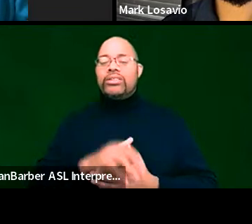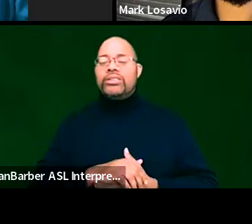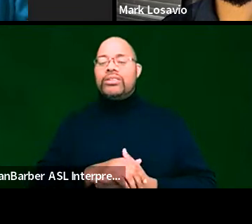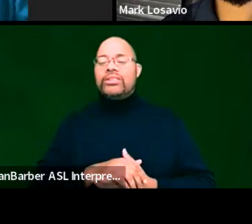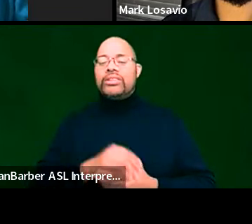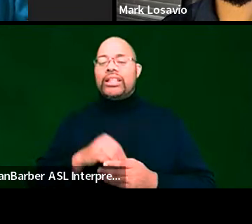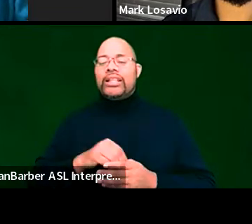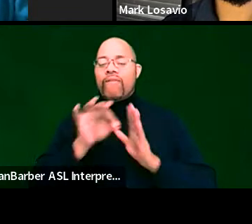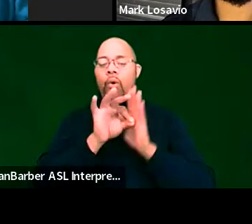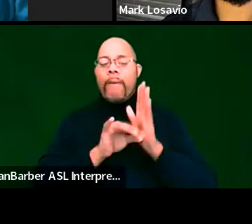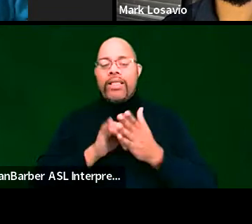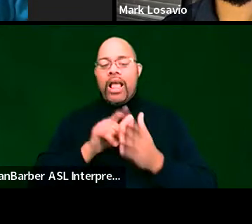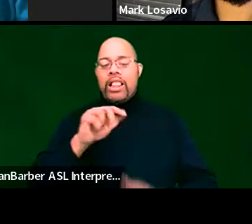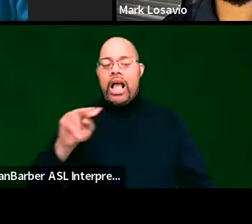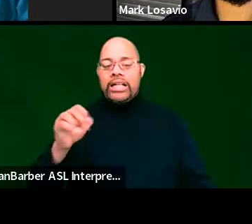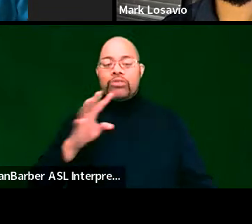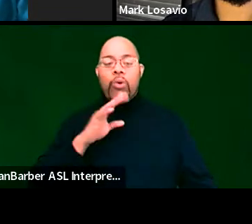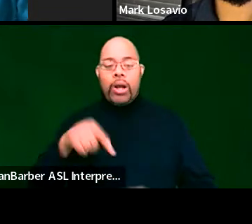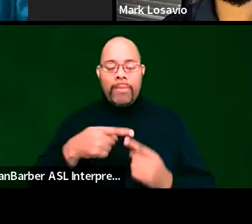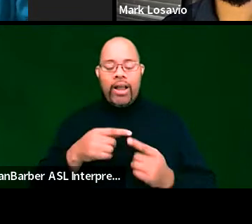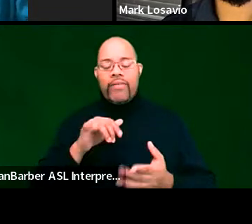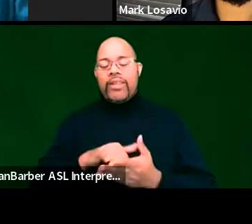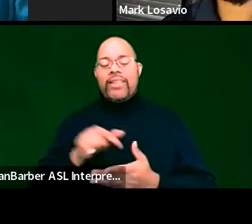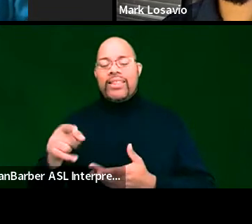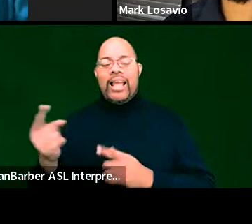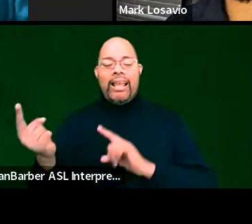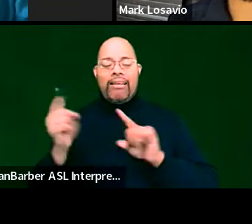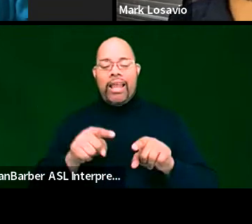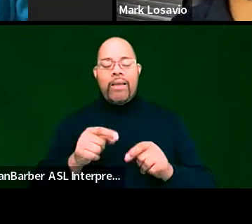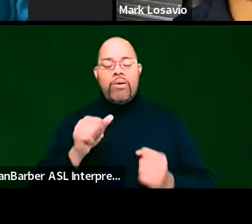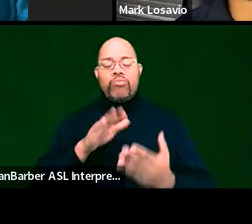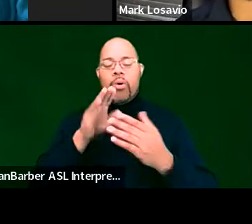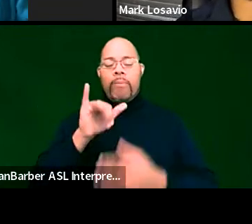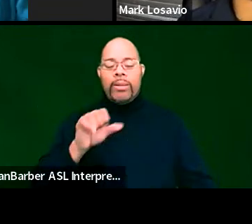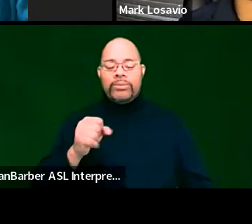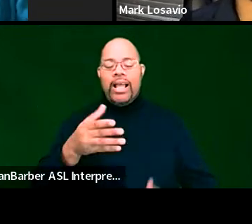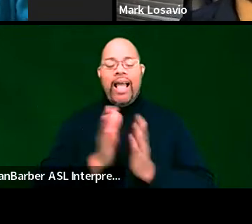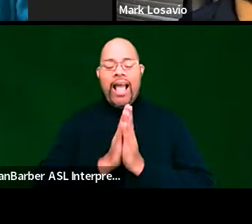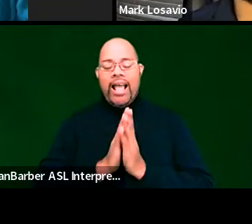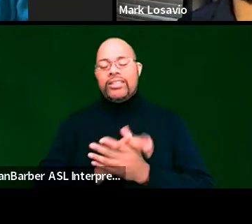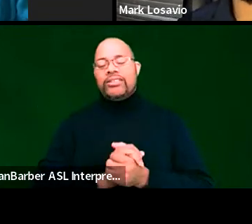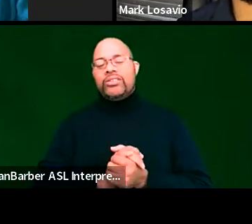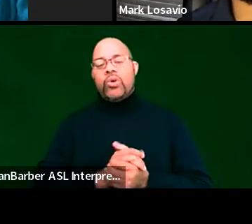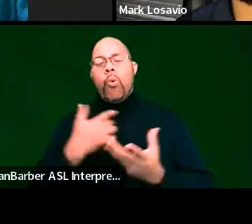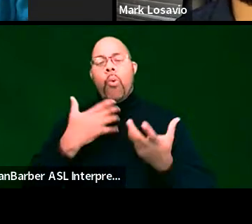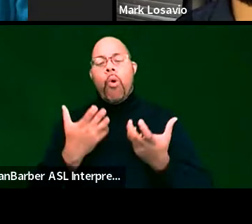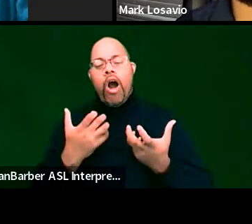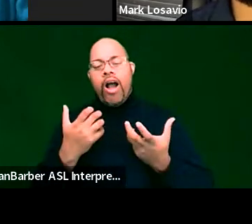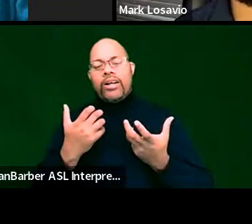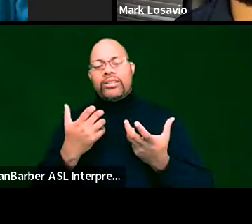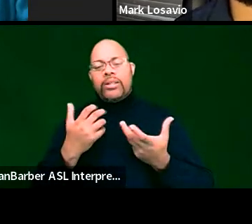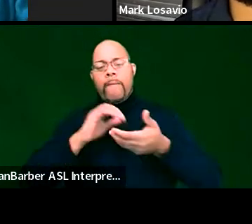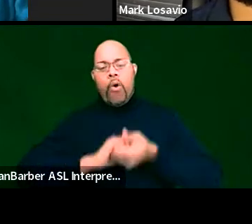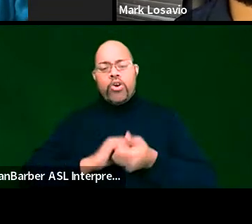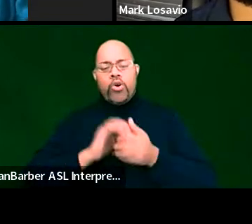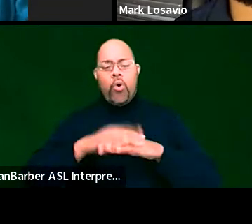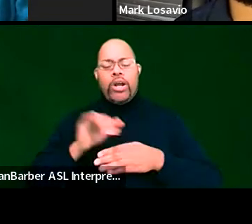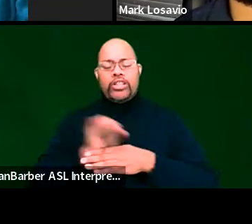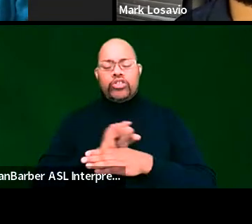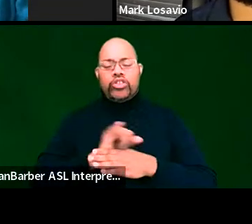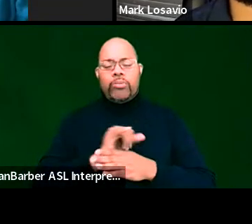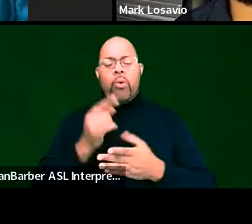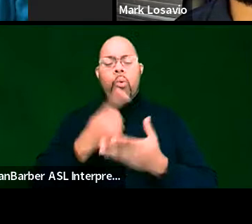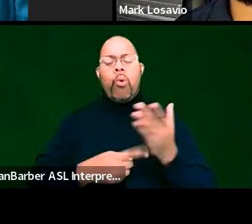in the format that Lonnie alluded to, where they came and approached BIMS and asked, you know, we would like to partner on an internship.